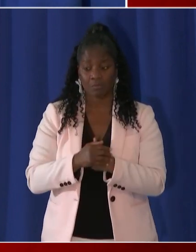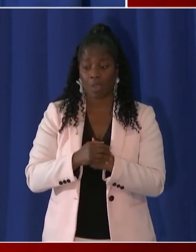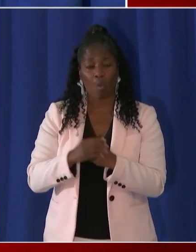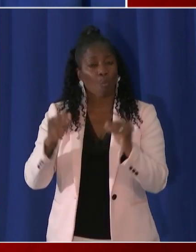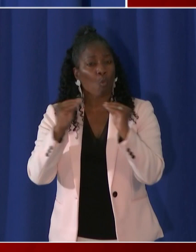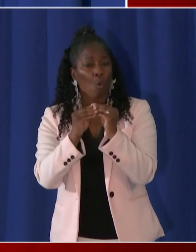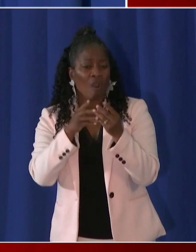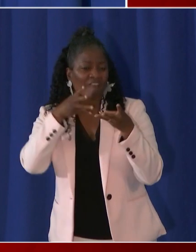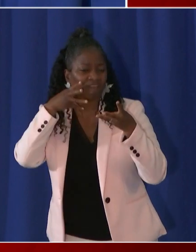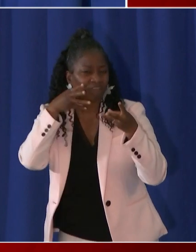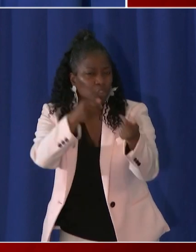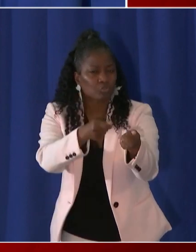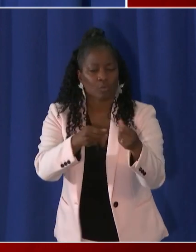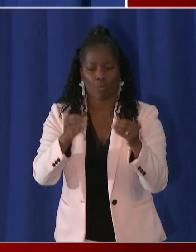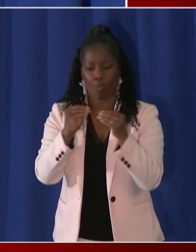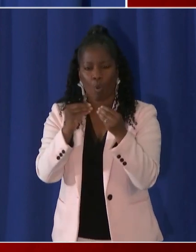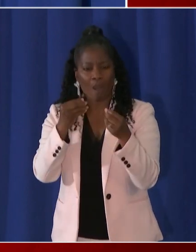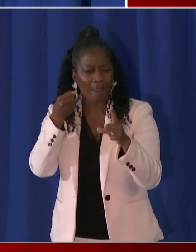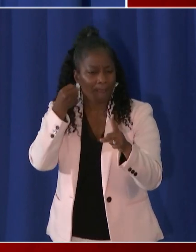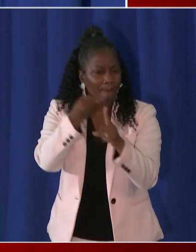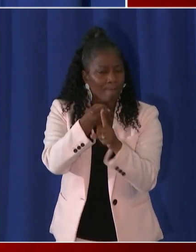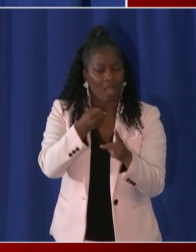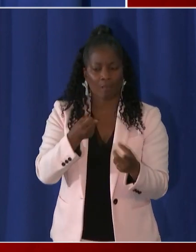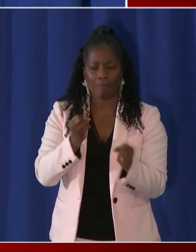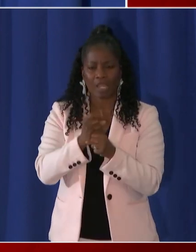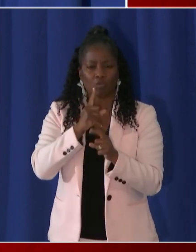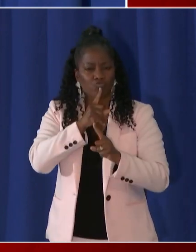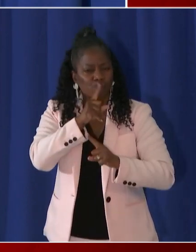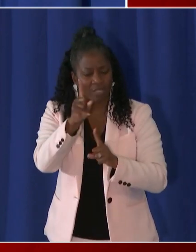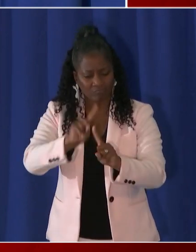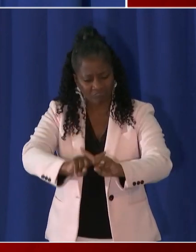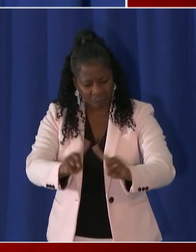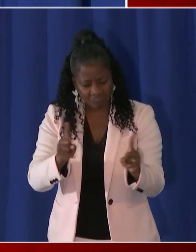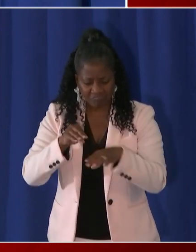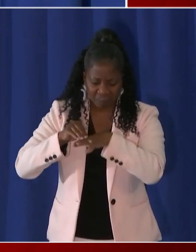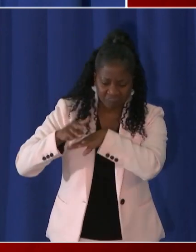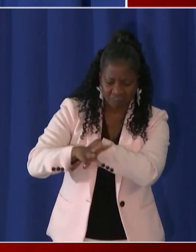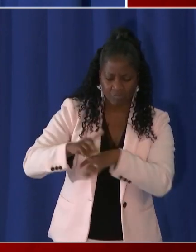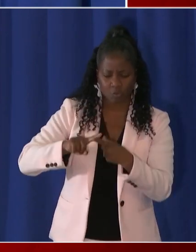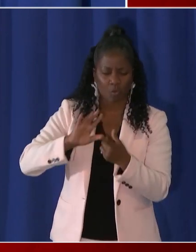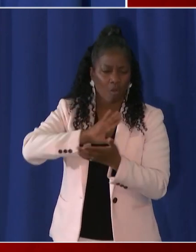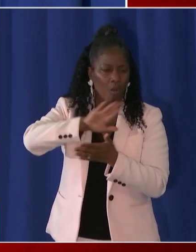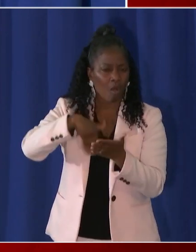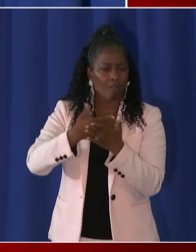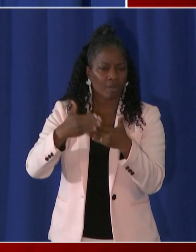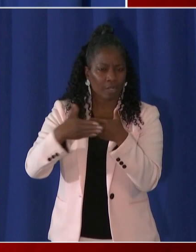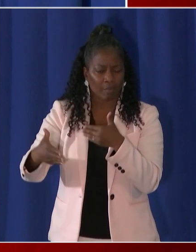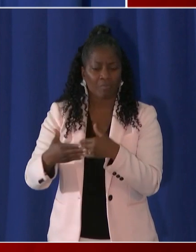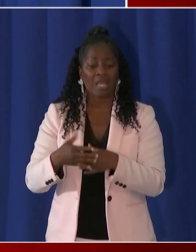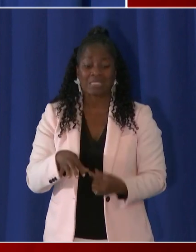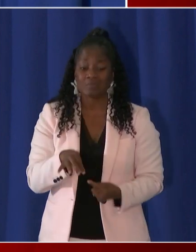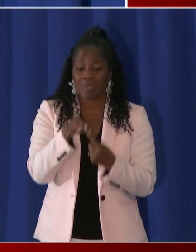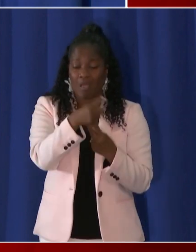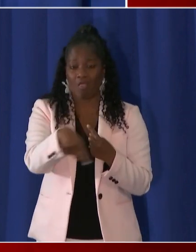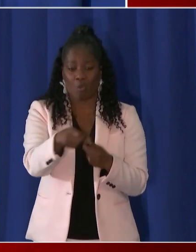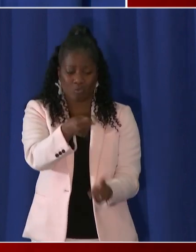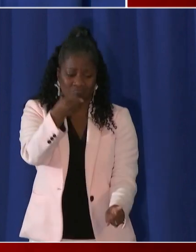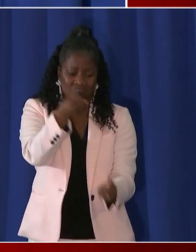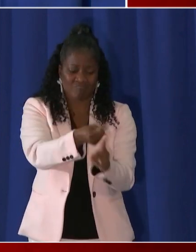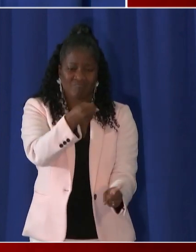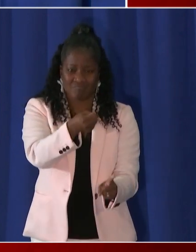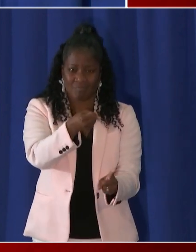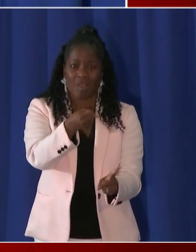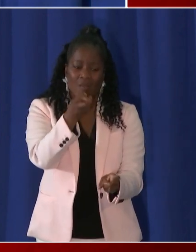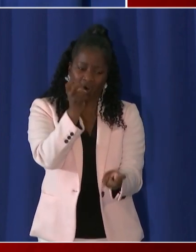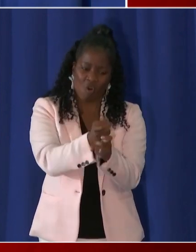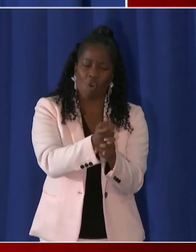more efficient and impactful, making a real difference for all our city residents, especially those in our hardest hit communities.